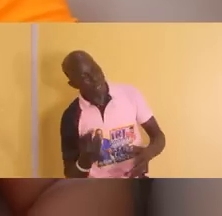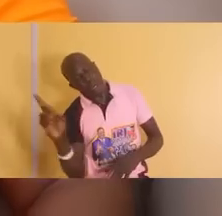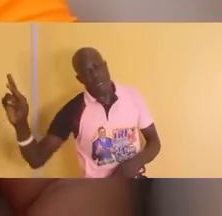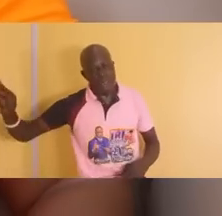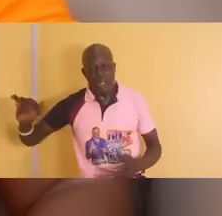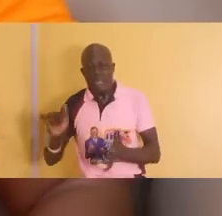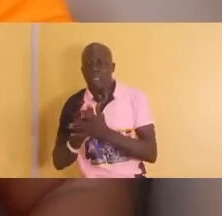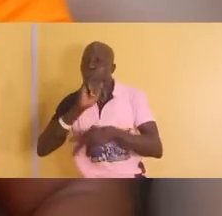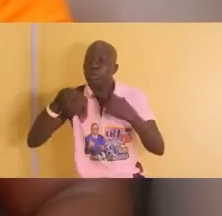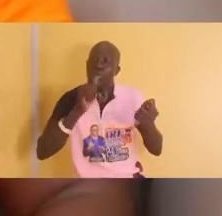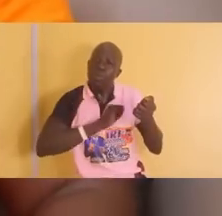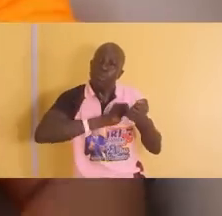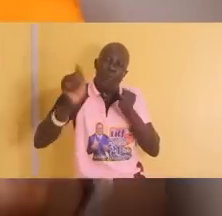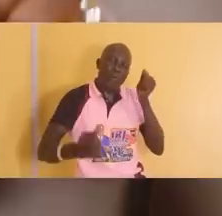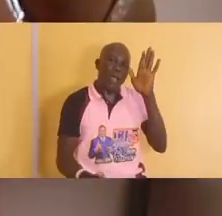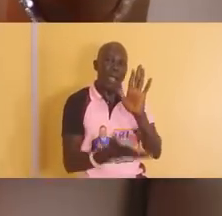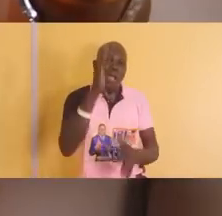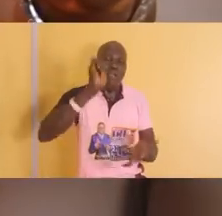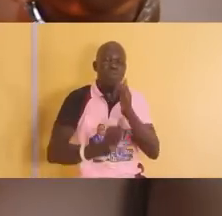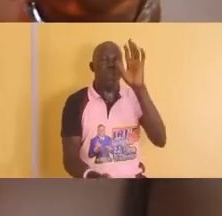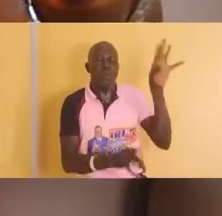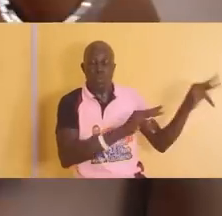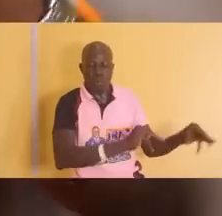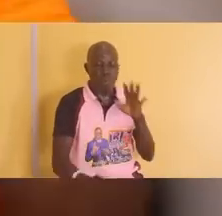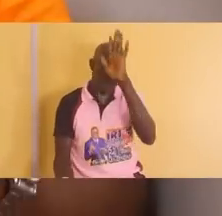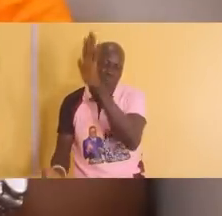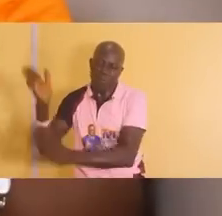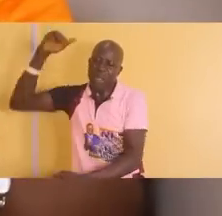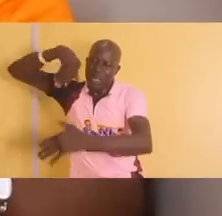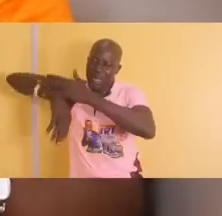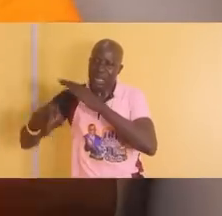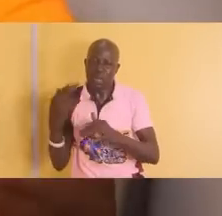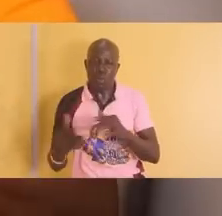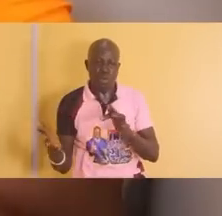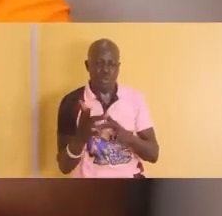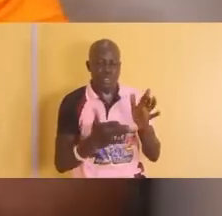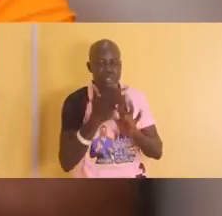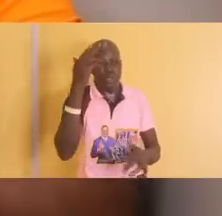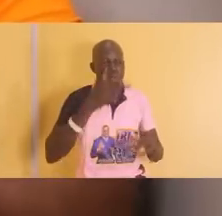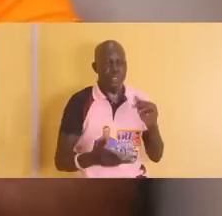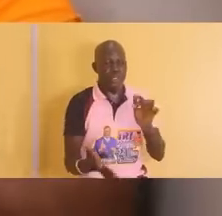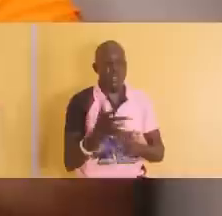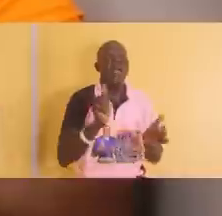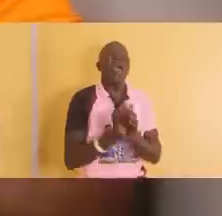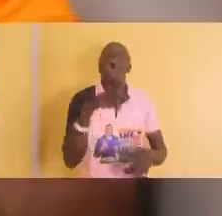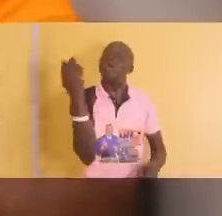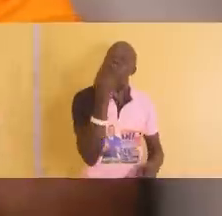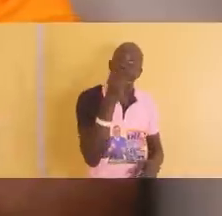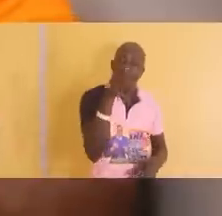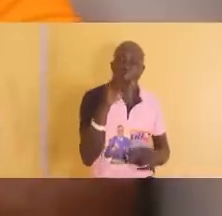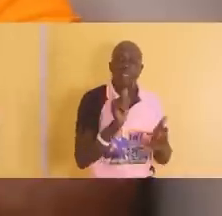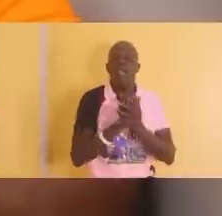new dance. If you want to go far, Latin original, original. In the name of Jesus, in the name of Jesus,